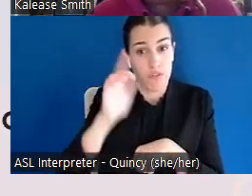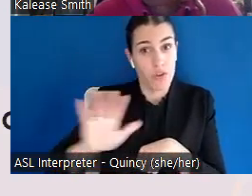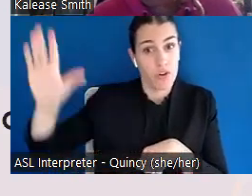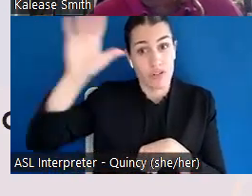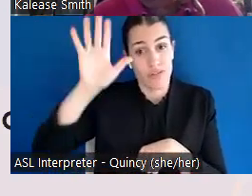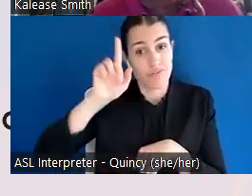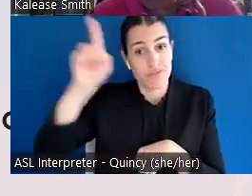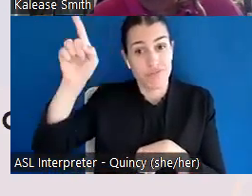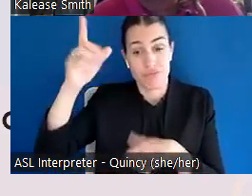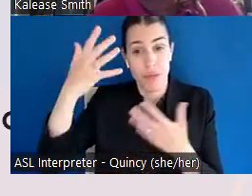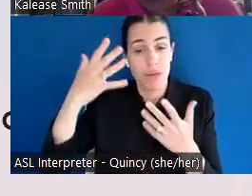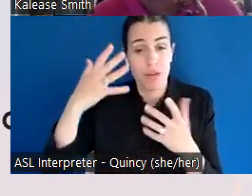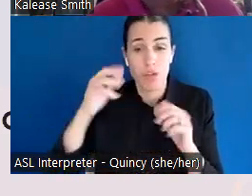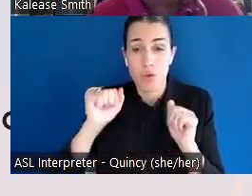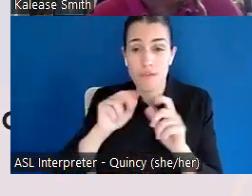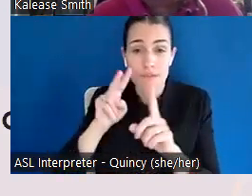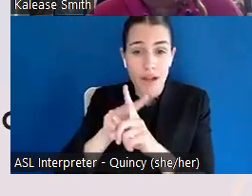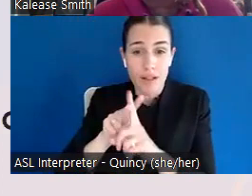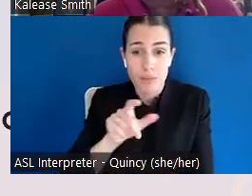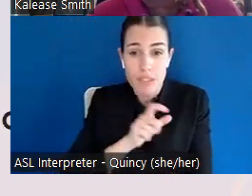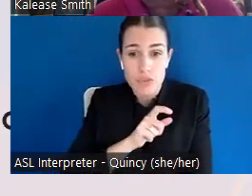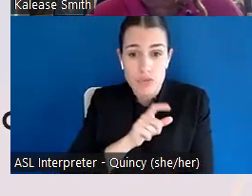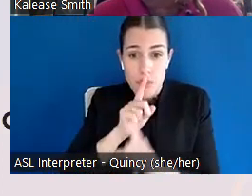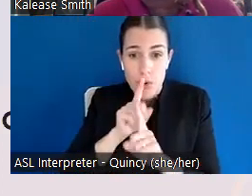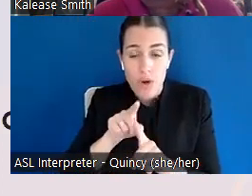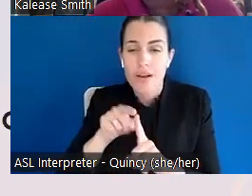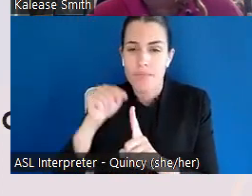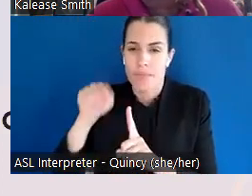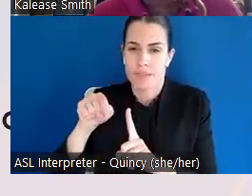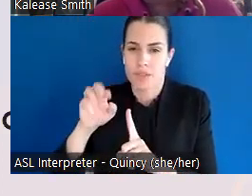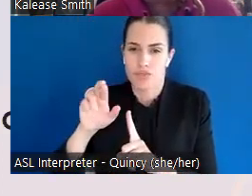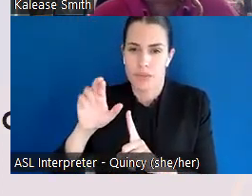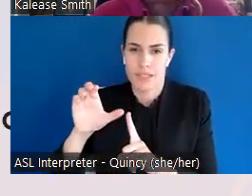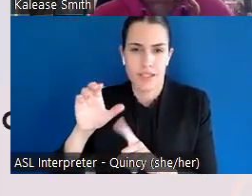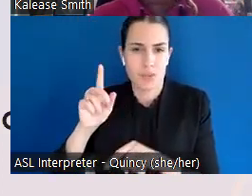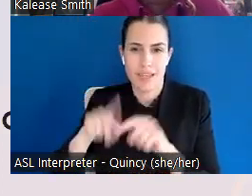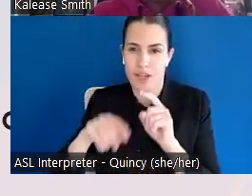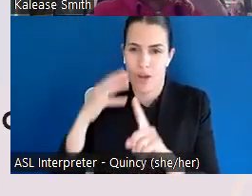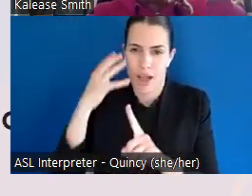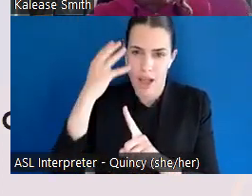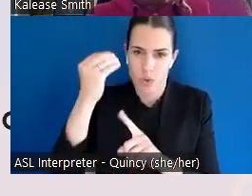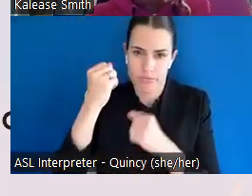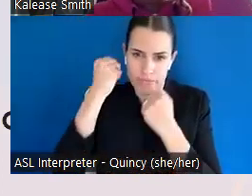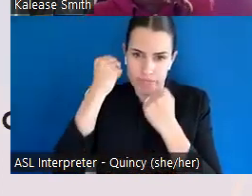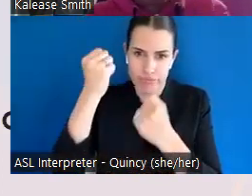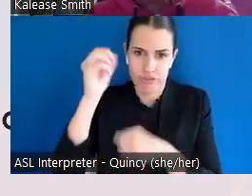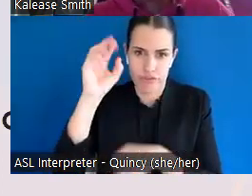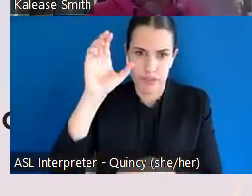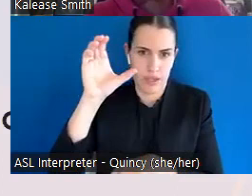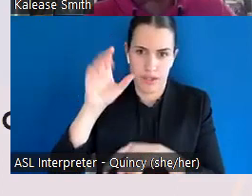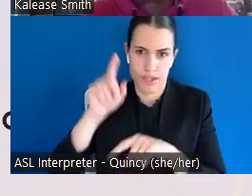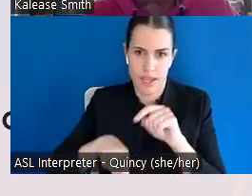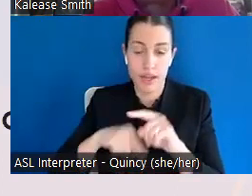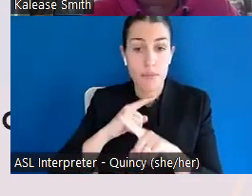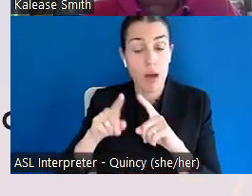as filing a police report and those kind of things, it has to be in Ramsey County because we can't go out of Ramsey County. But we can work with